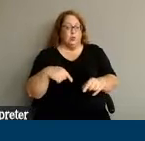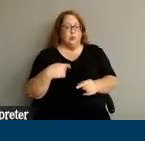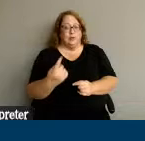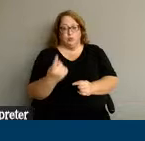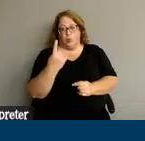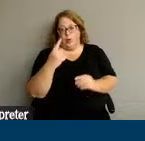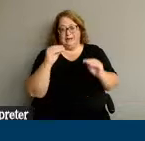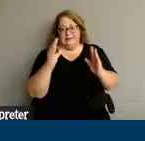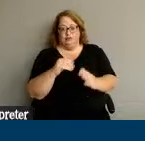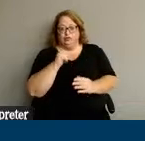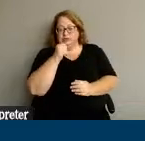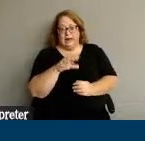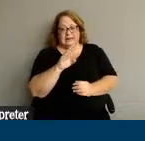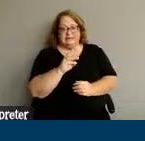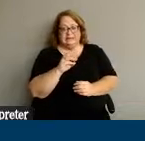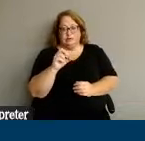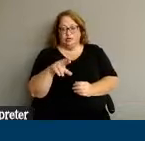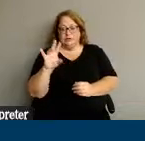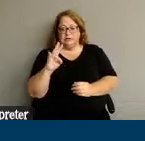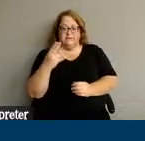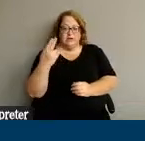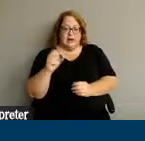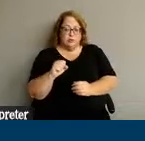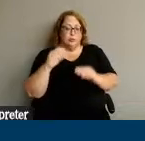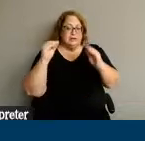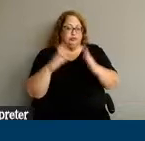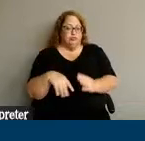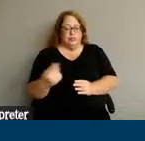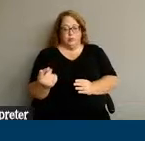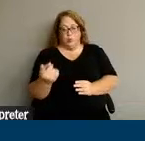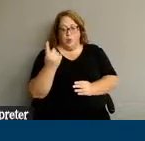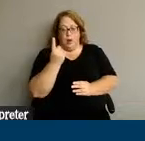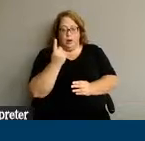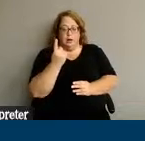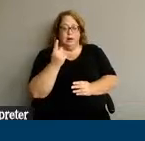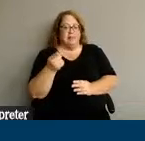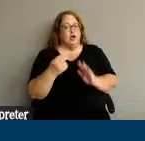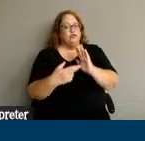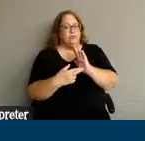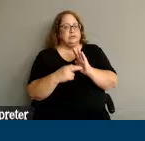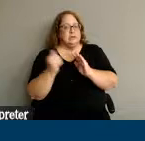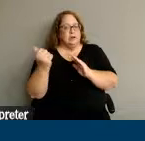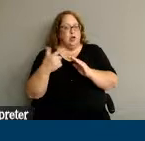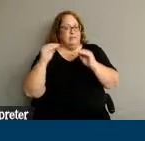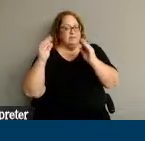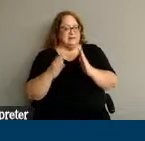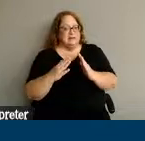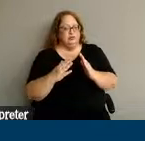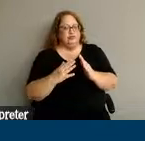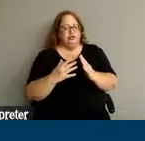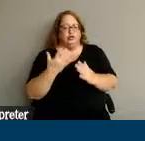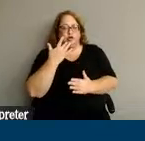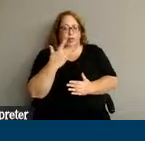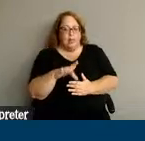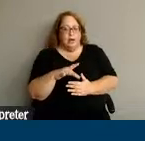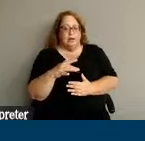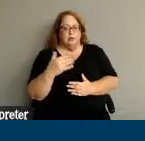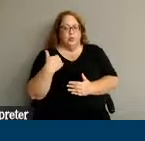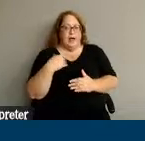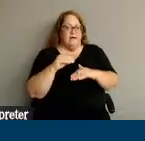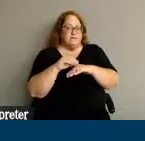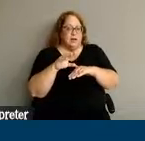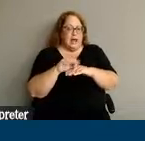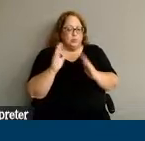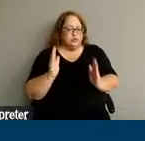teacher, not 6 or 7 high school teachers, there's one teacher, and they represent all the teachers, and you're lucky to have a